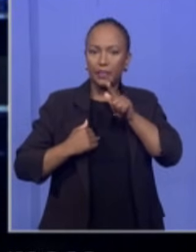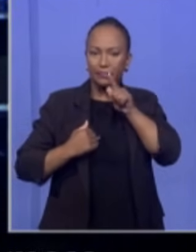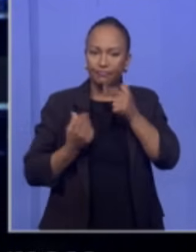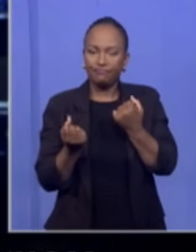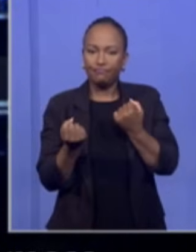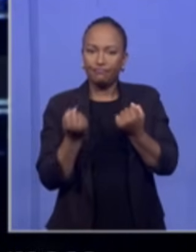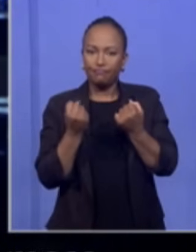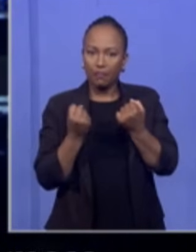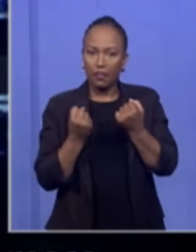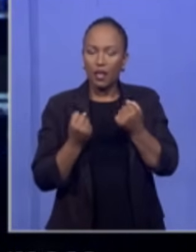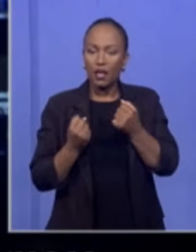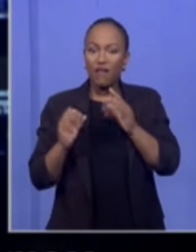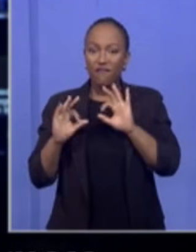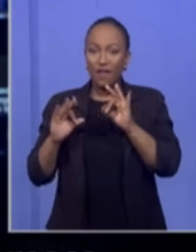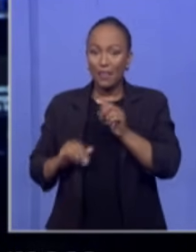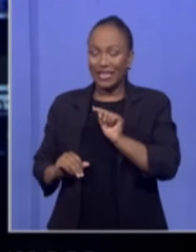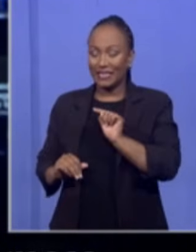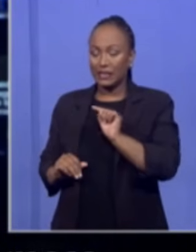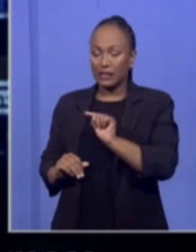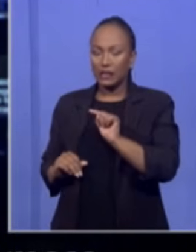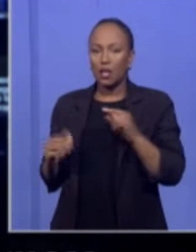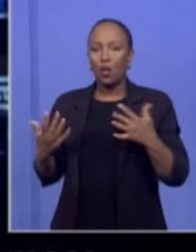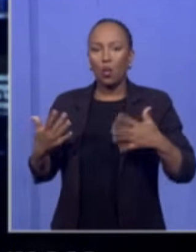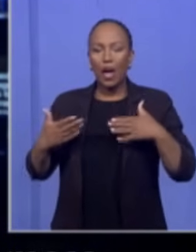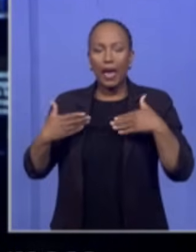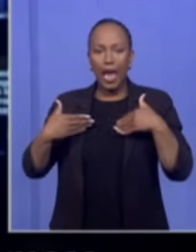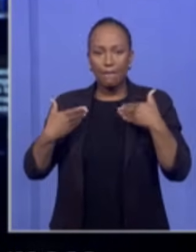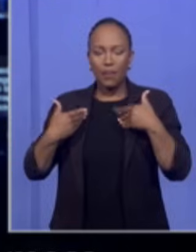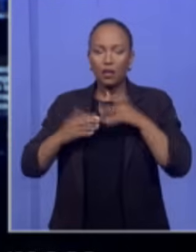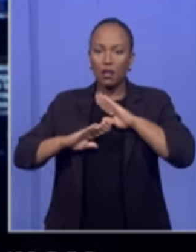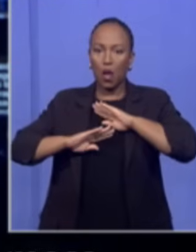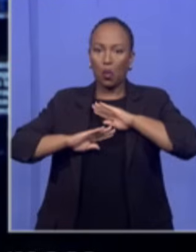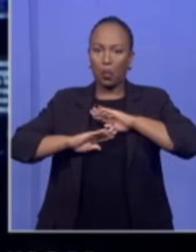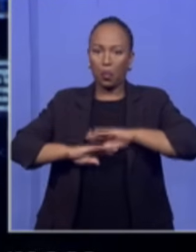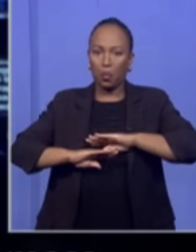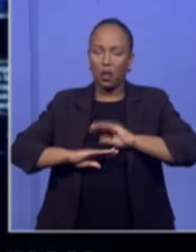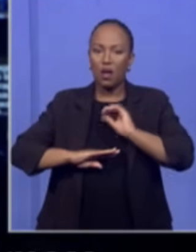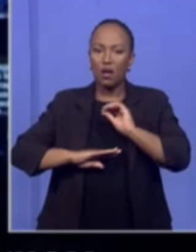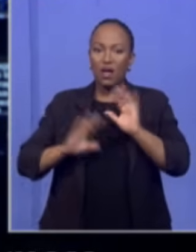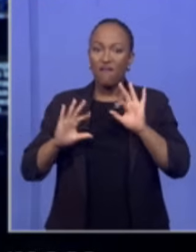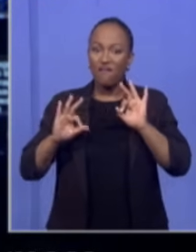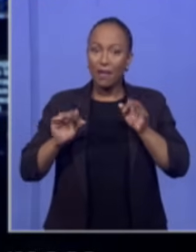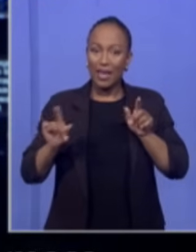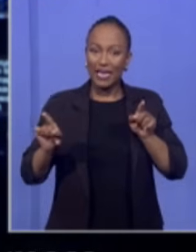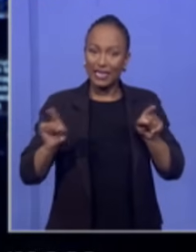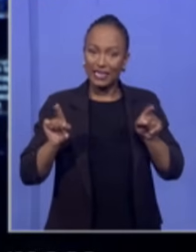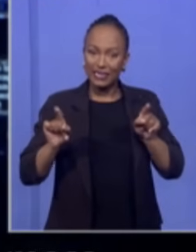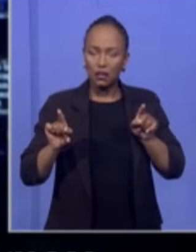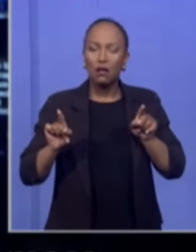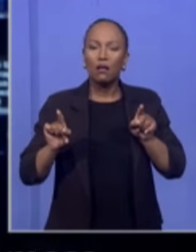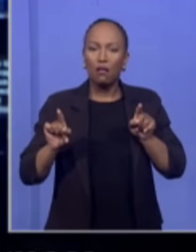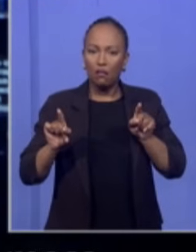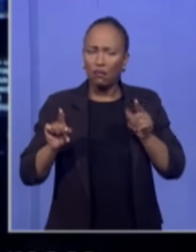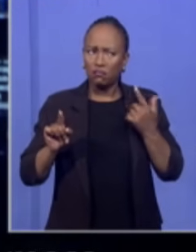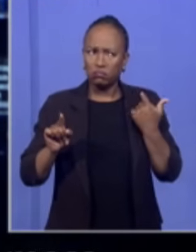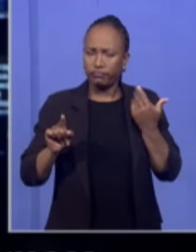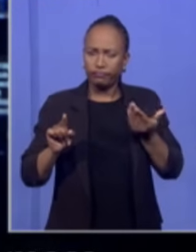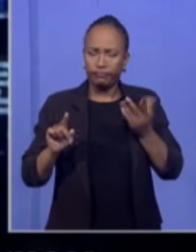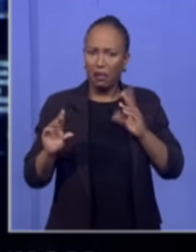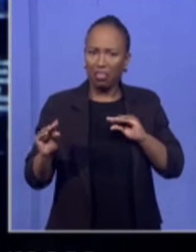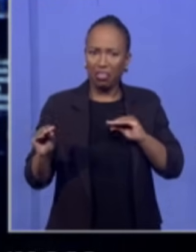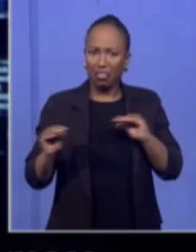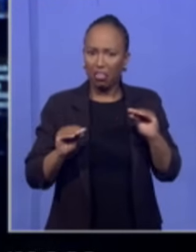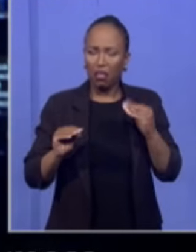ka maikutlo a go imologa le go itumela. Malapa ka bobedi a re go ntse go le tiego gore bosiamisi bo diragadiwe morago ga gore dipatlisiso